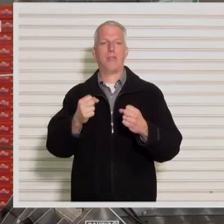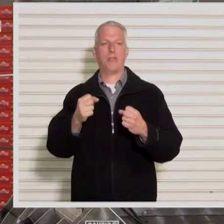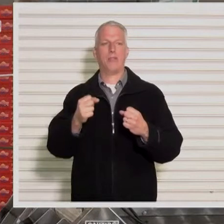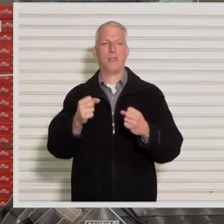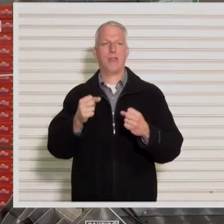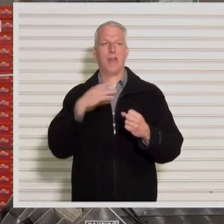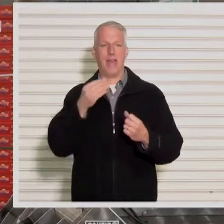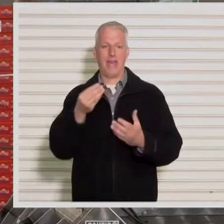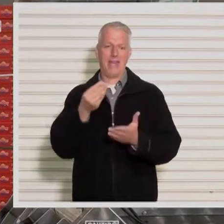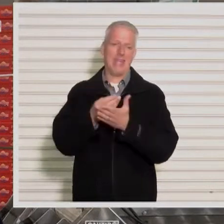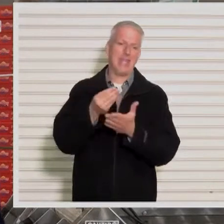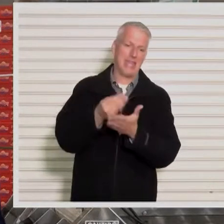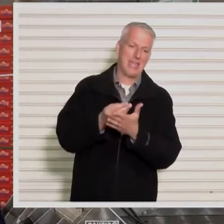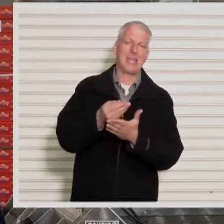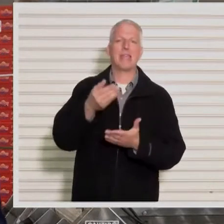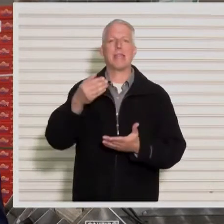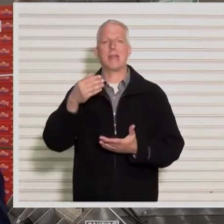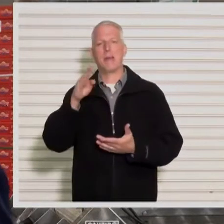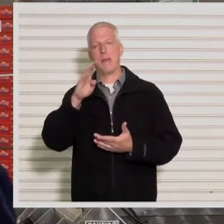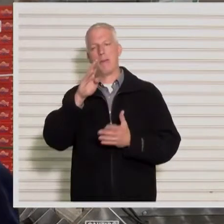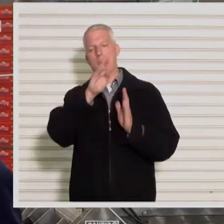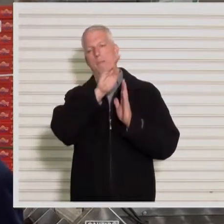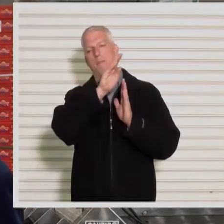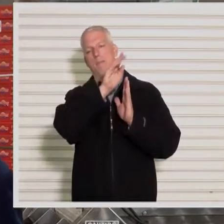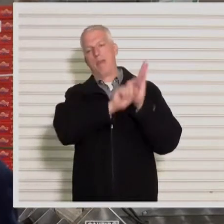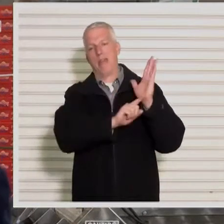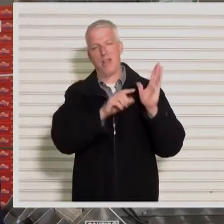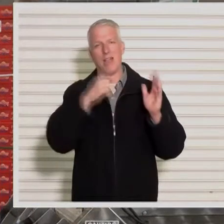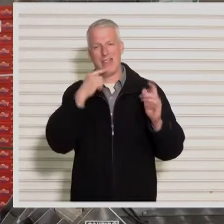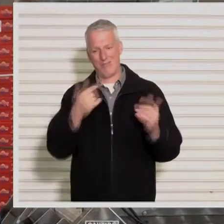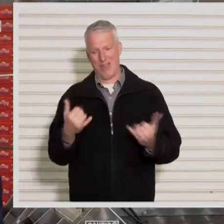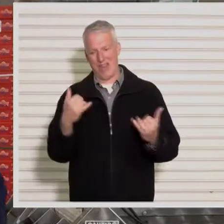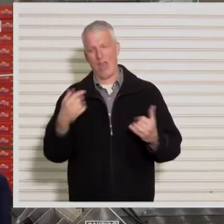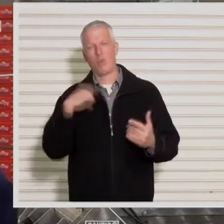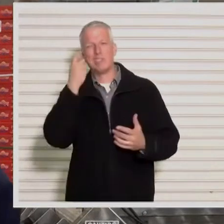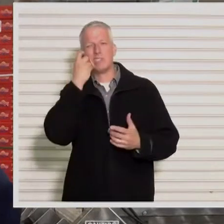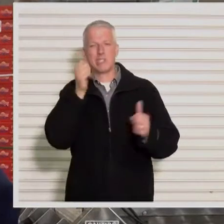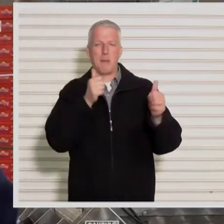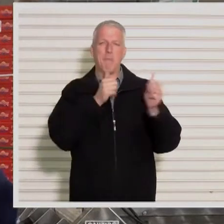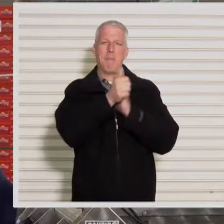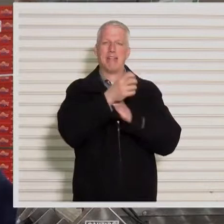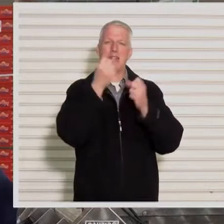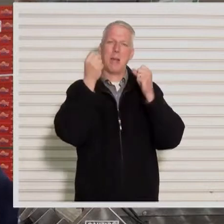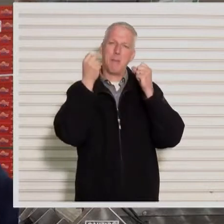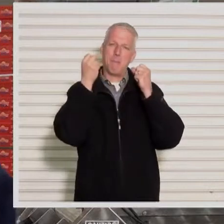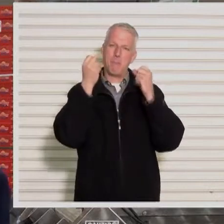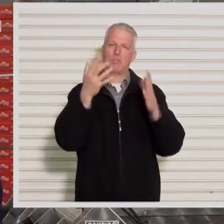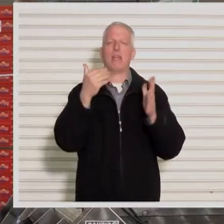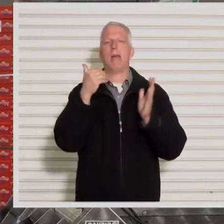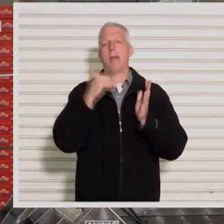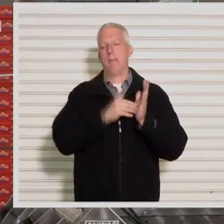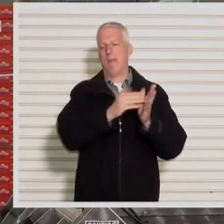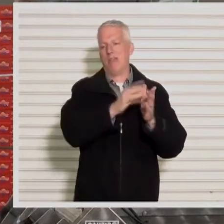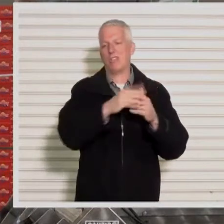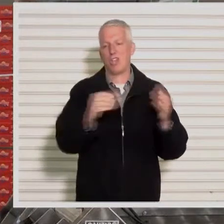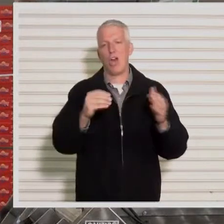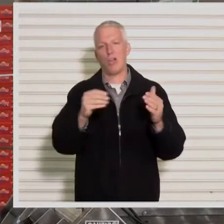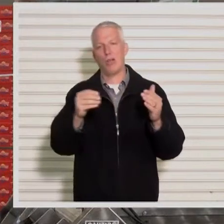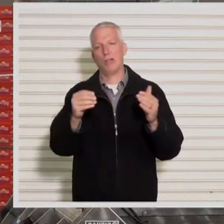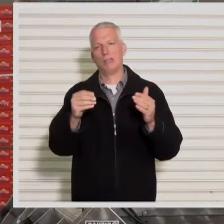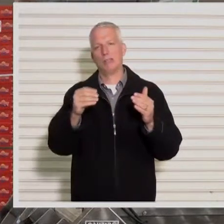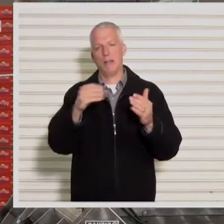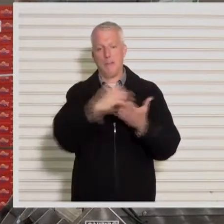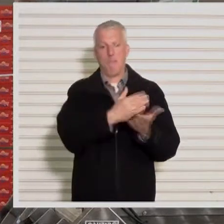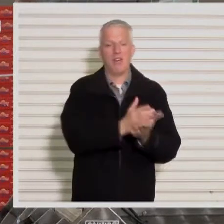We just passed a multi-billion-dollar package from the Energy and Commerce Committee,